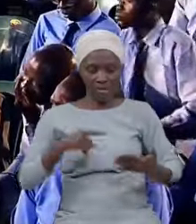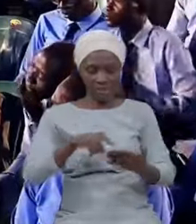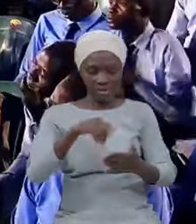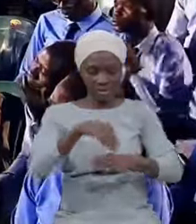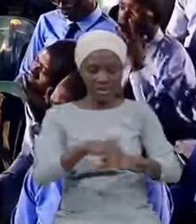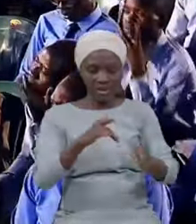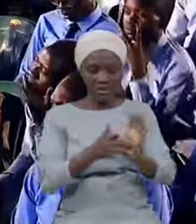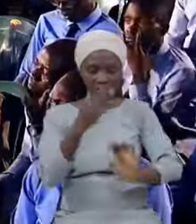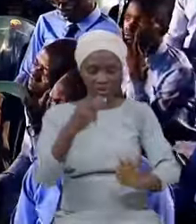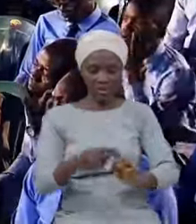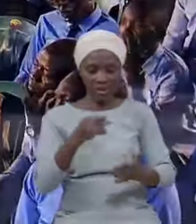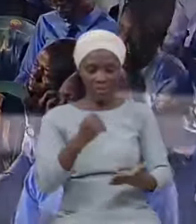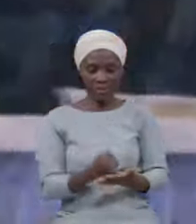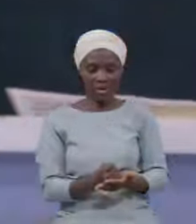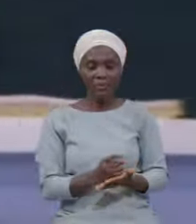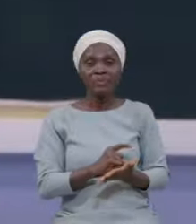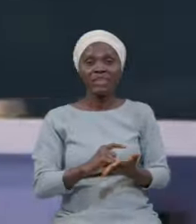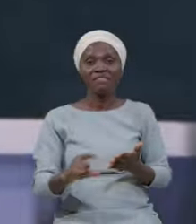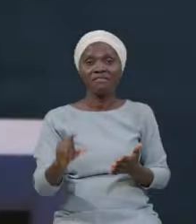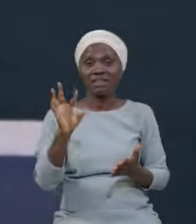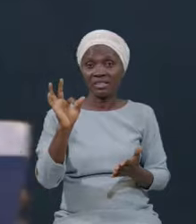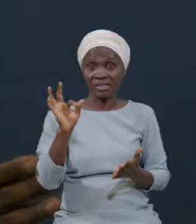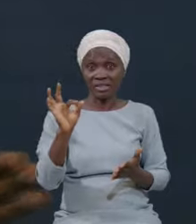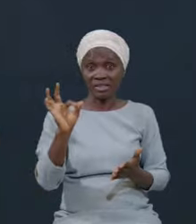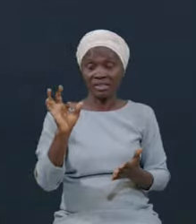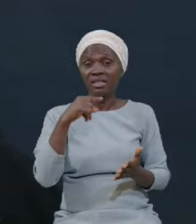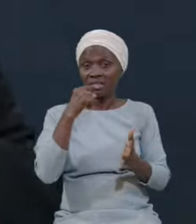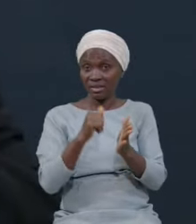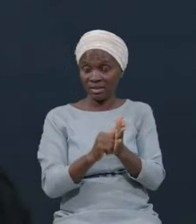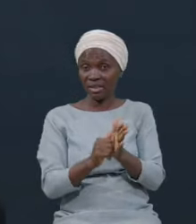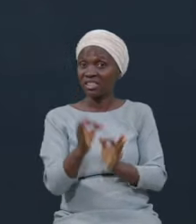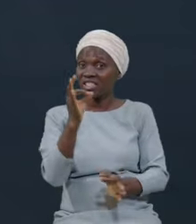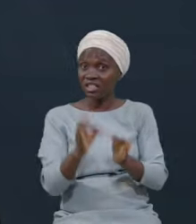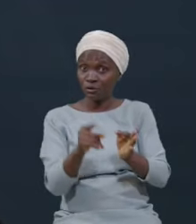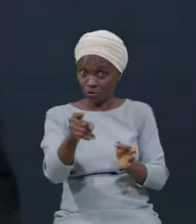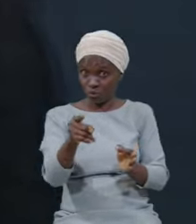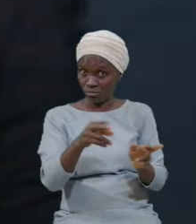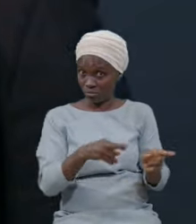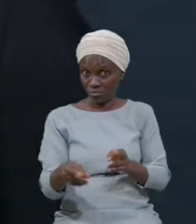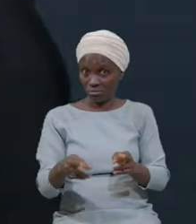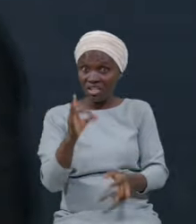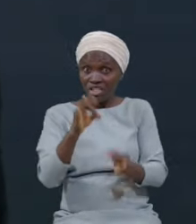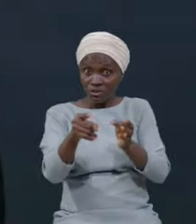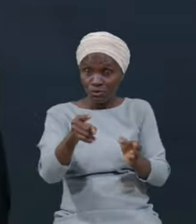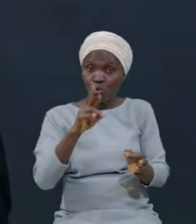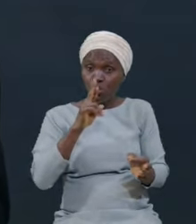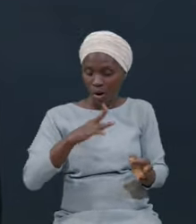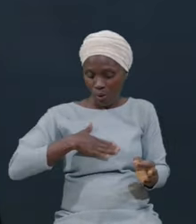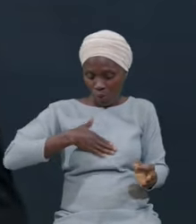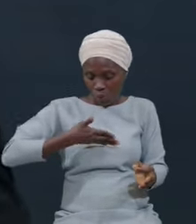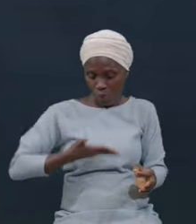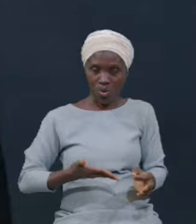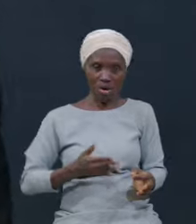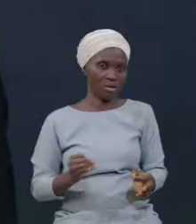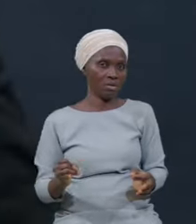19. Verse 19, it says, if he be willing, look at that. He said, on my side, on the side of God,